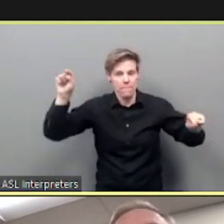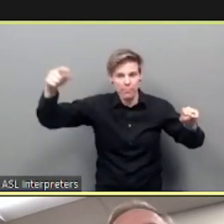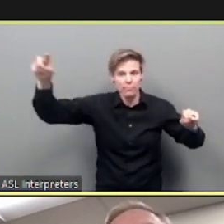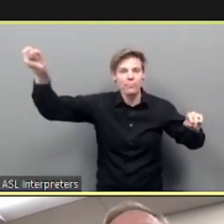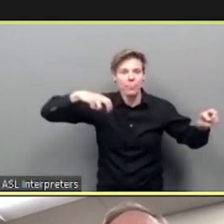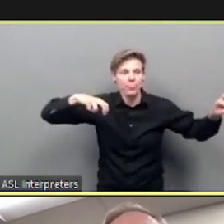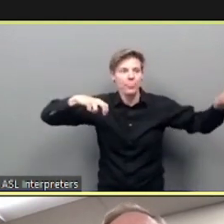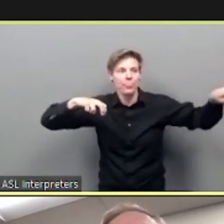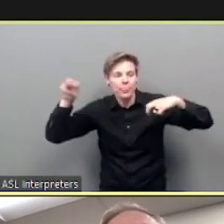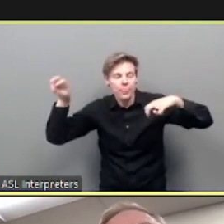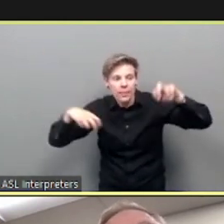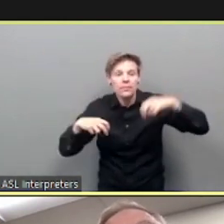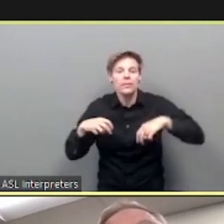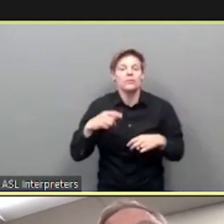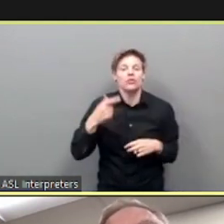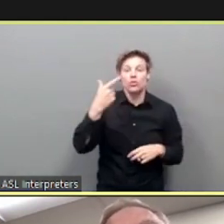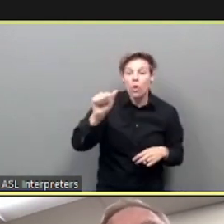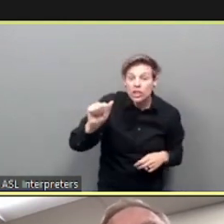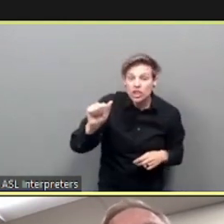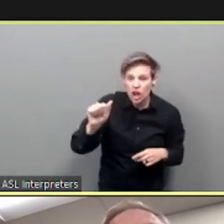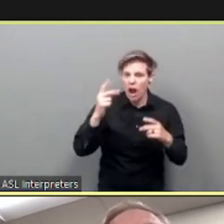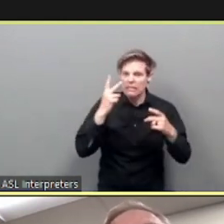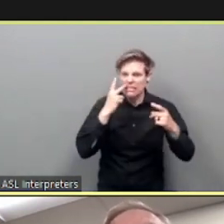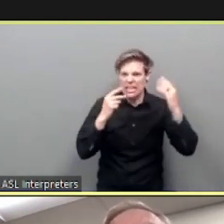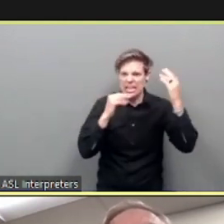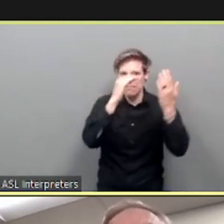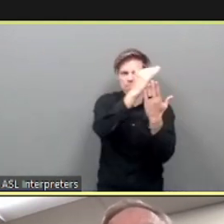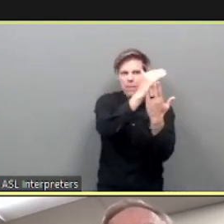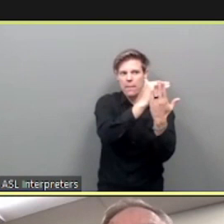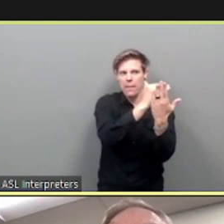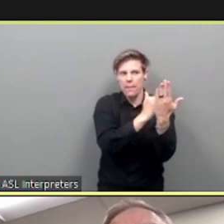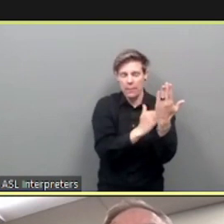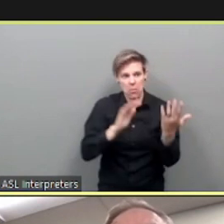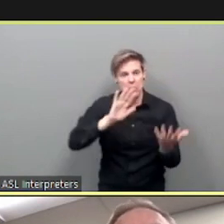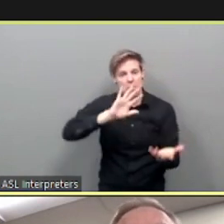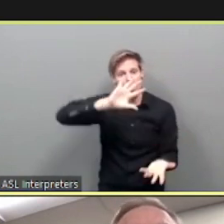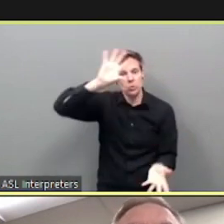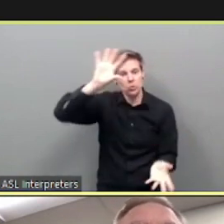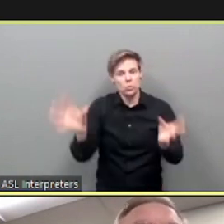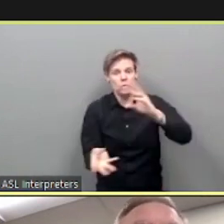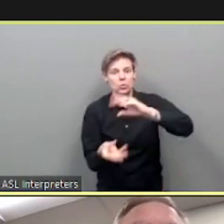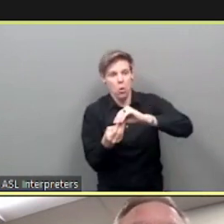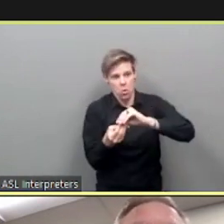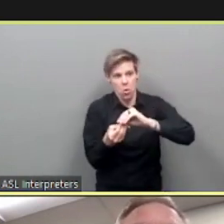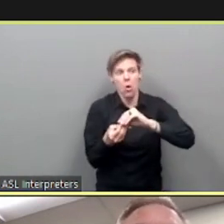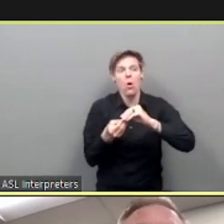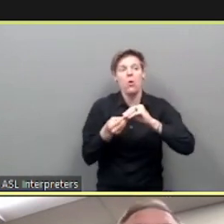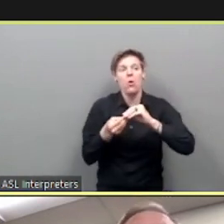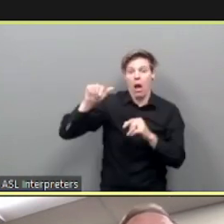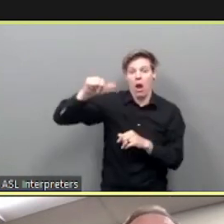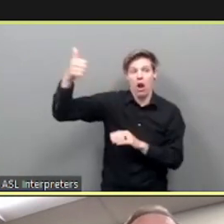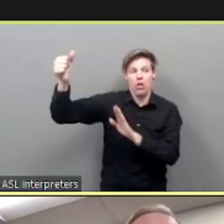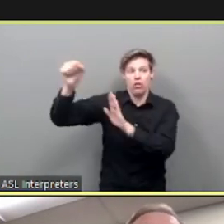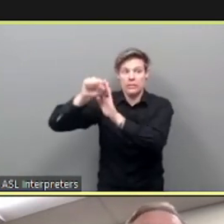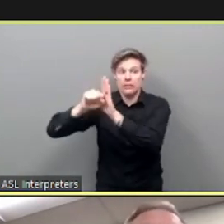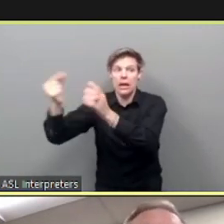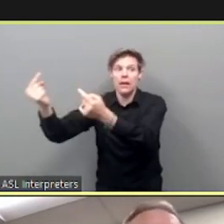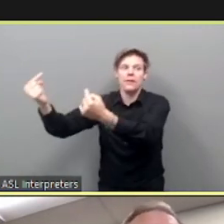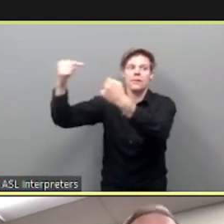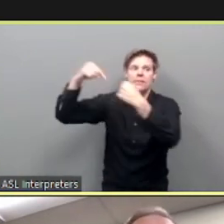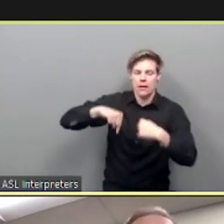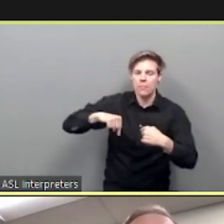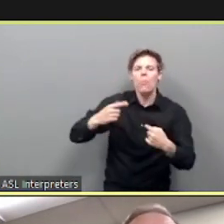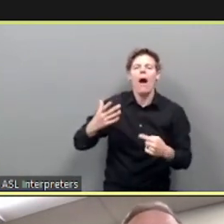Georgia. And so in all likelihood, most of those out-of-state admissions are people who are vacationing here or here on